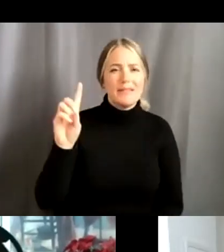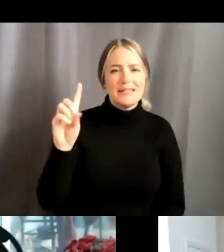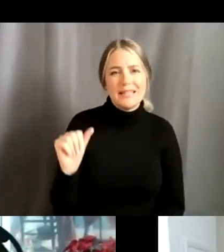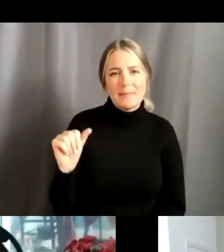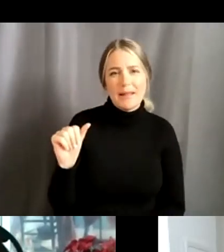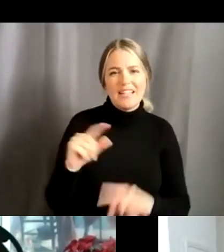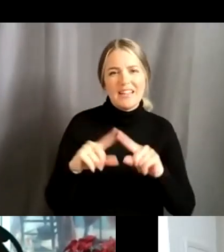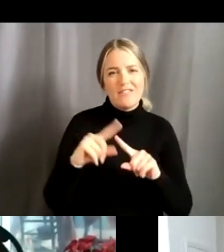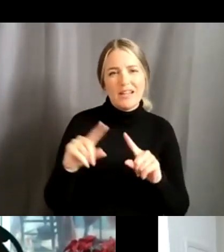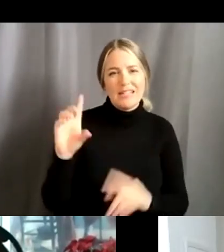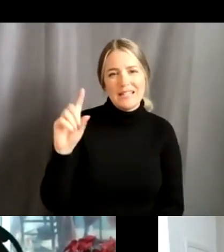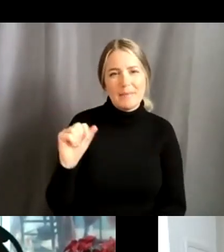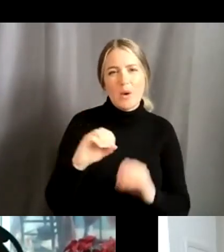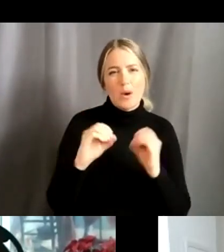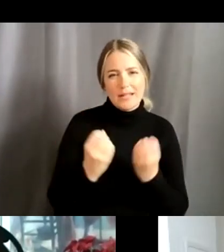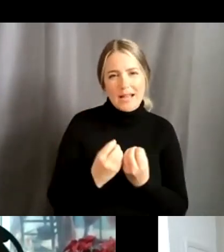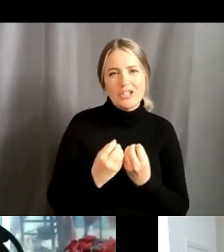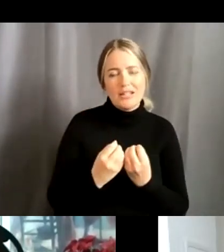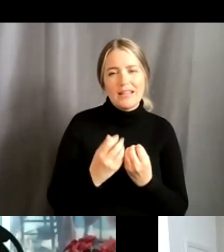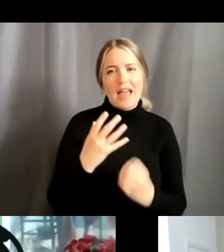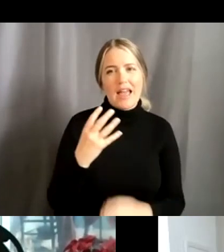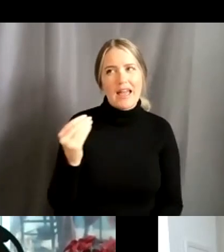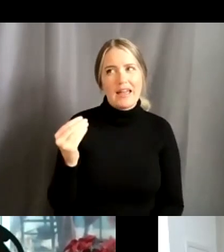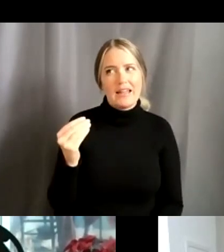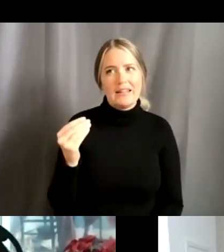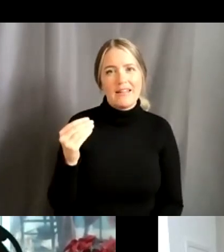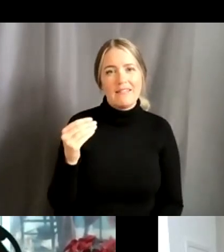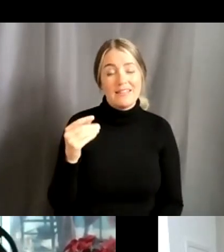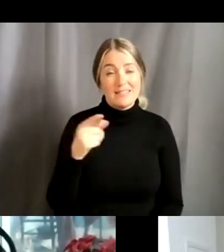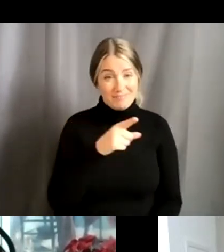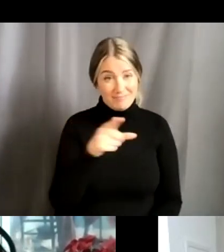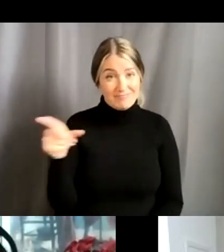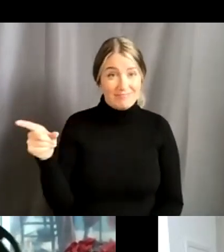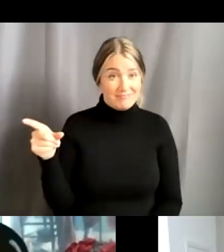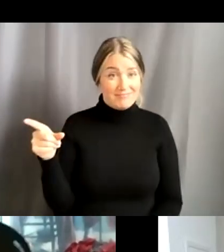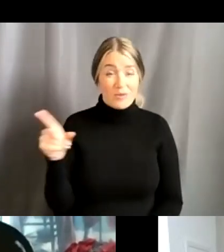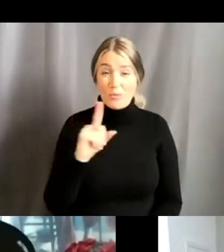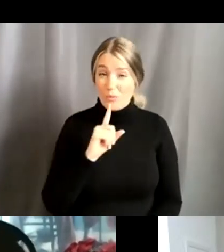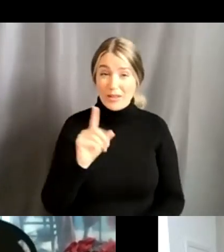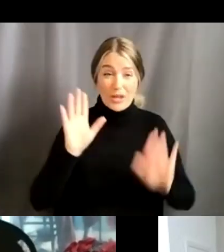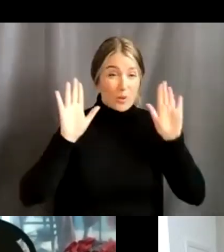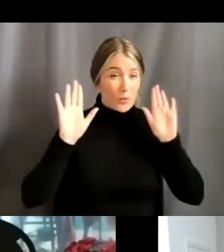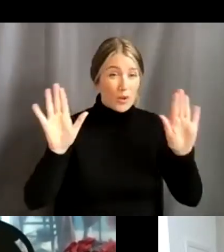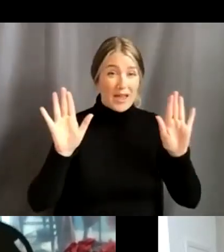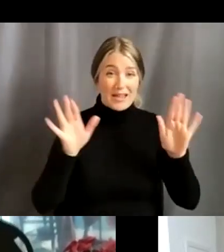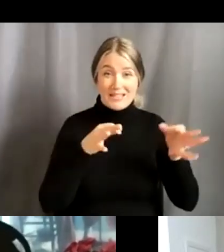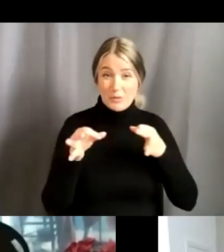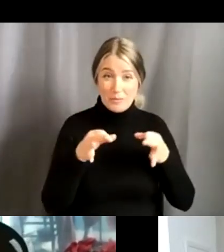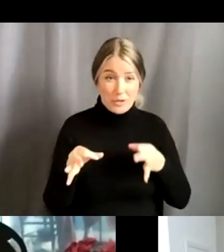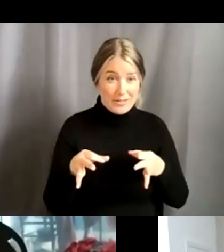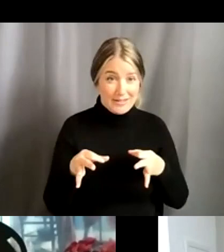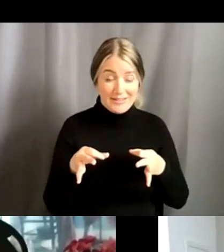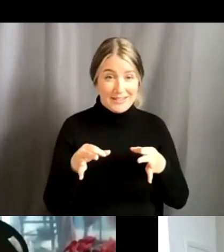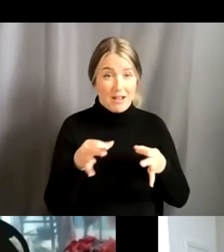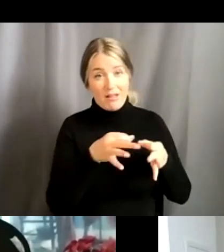different disability organizations, and there's some really great descriptions. And I think you'll start